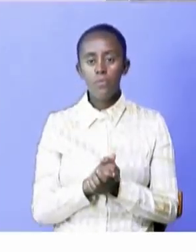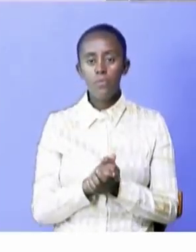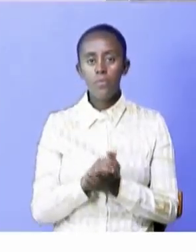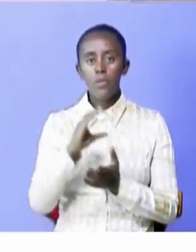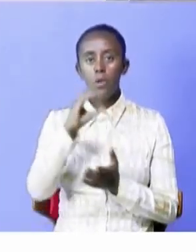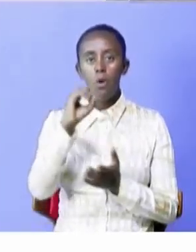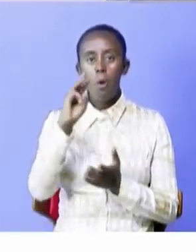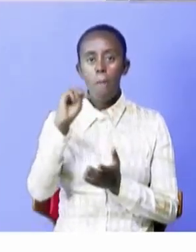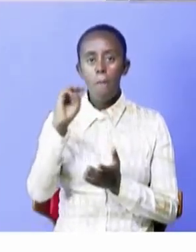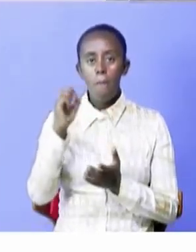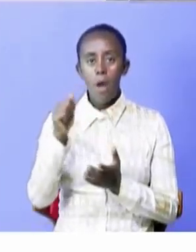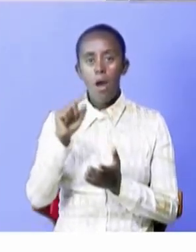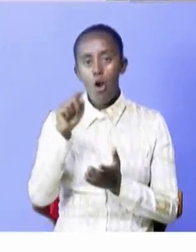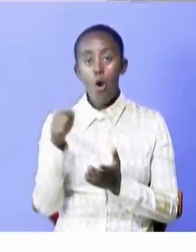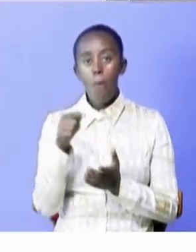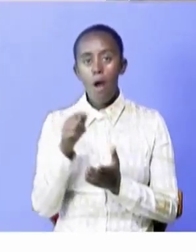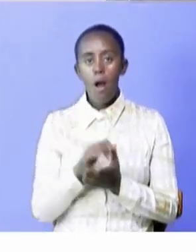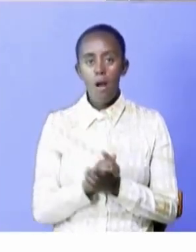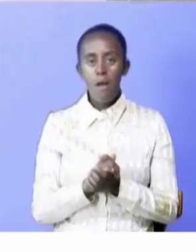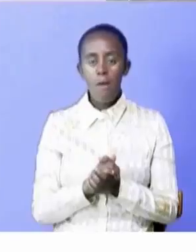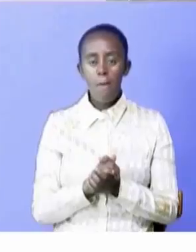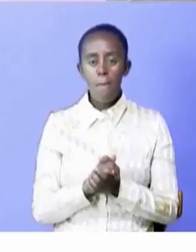Comma.